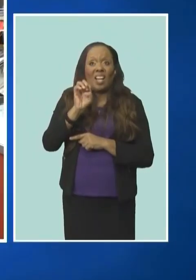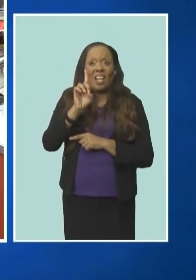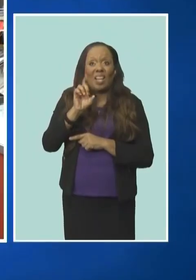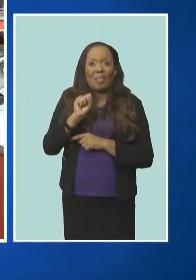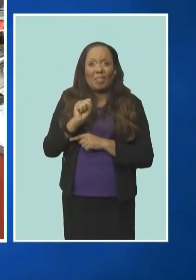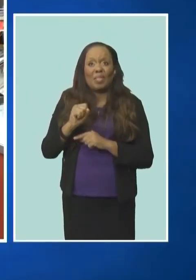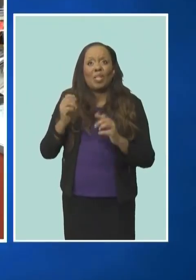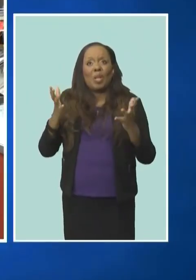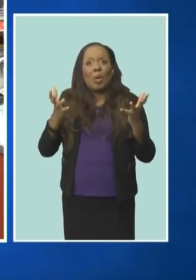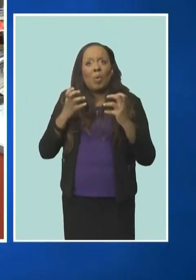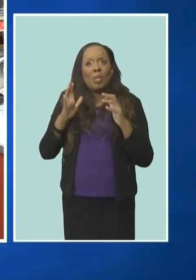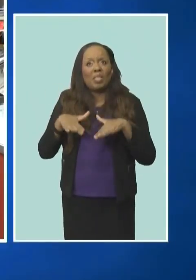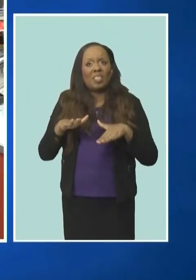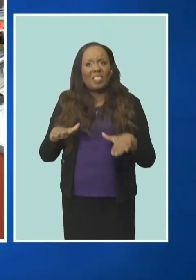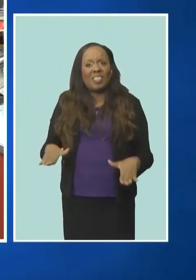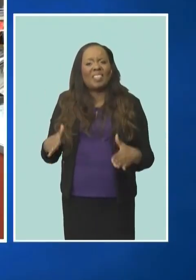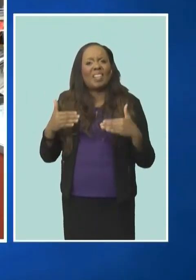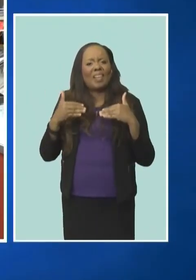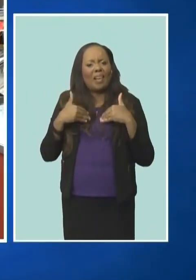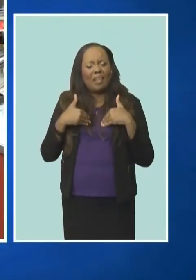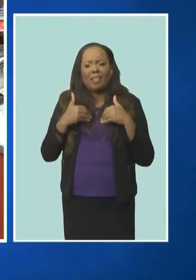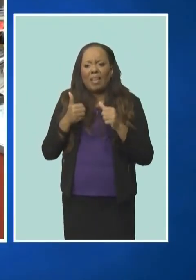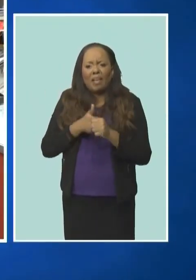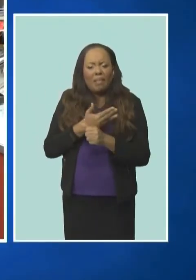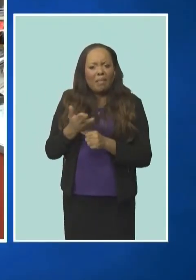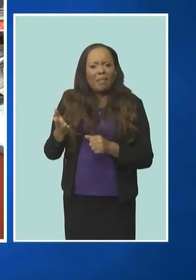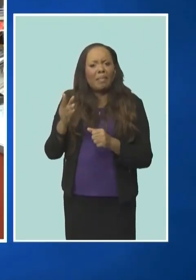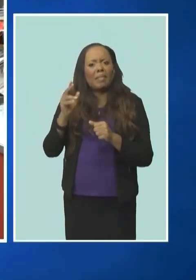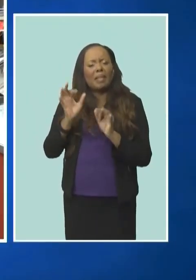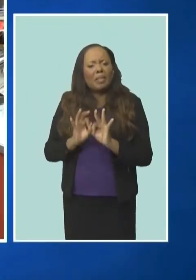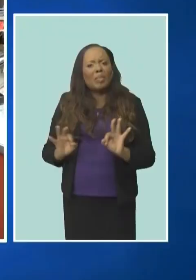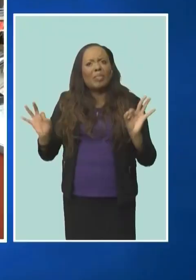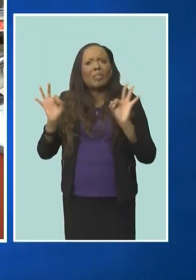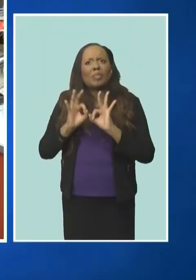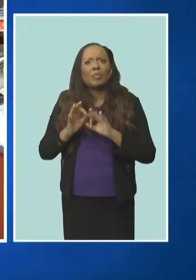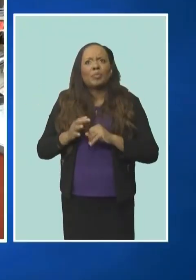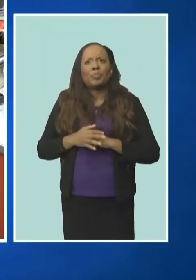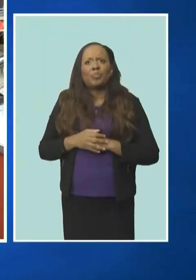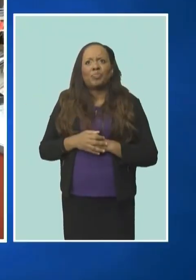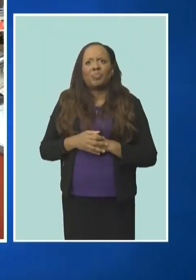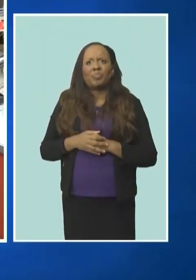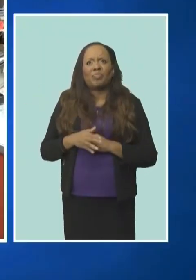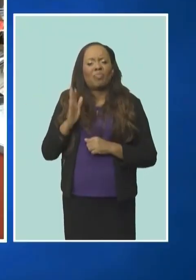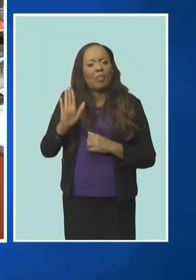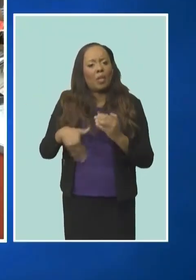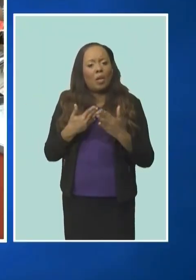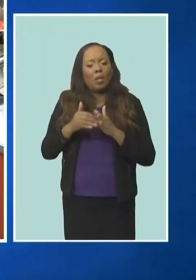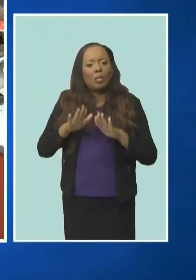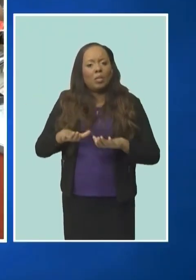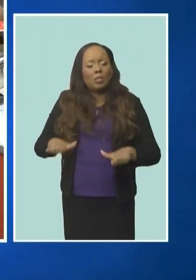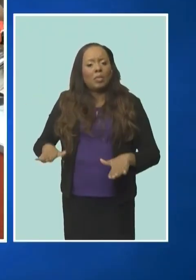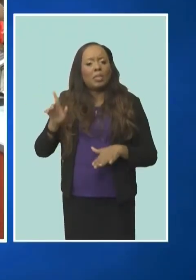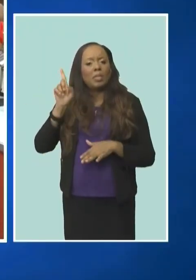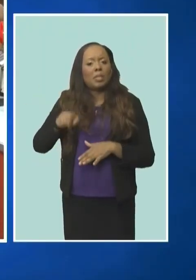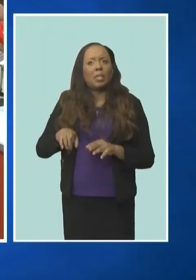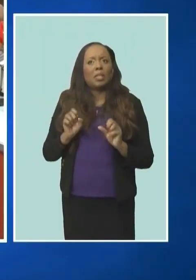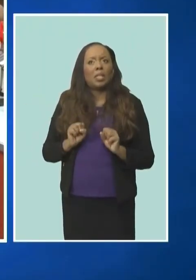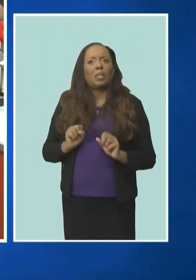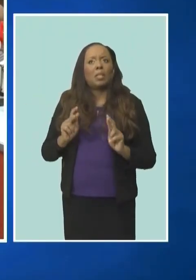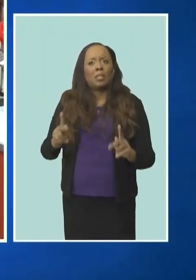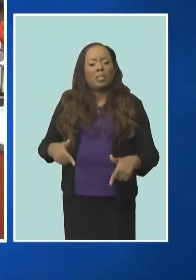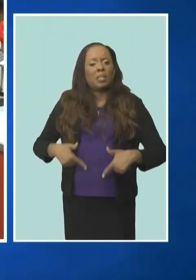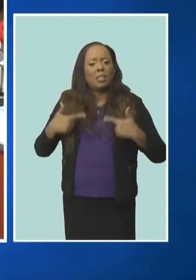with the necessary stuff that they need, because every kid, I believe, need a chance in life to have a